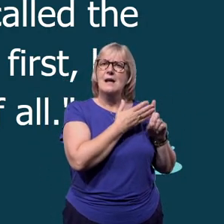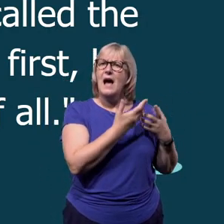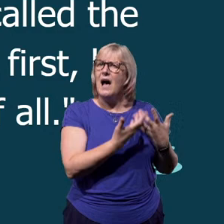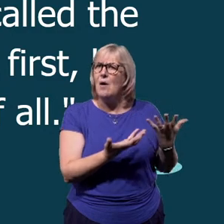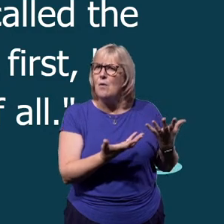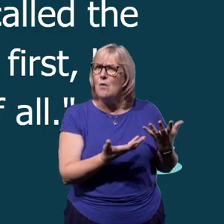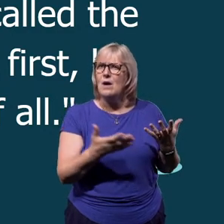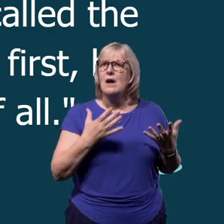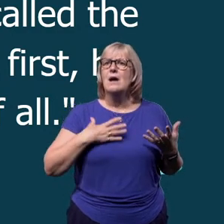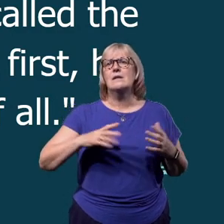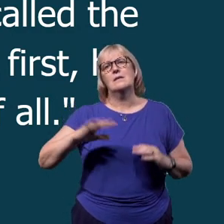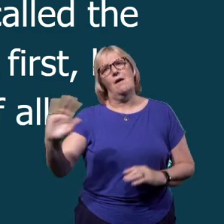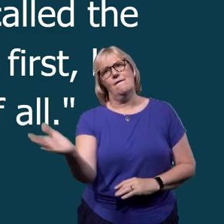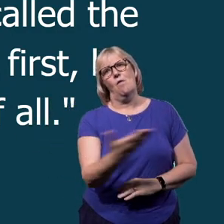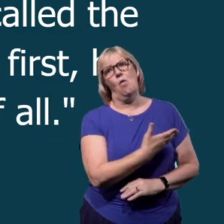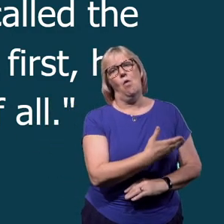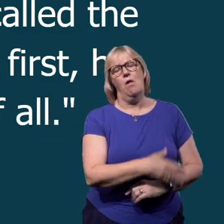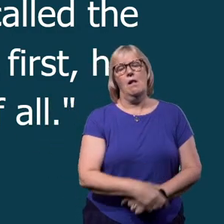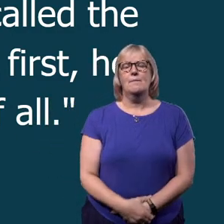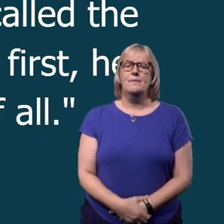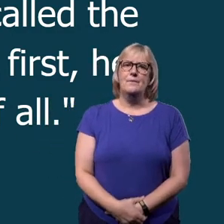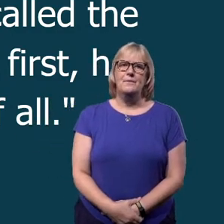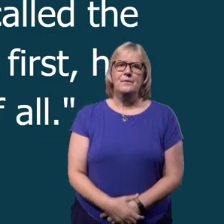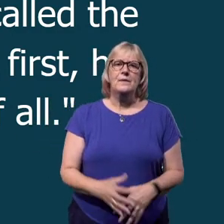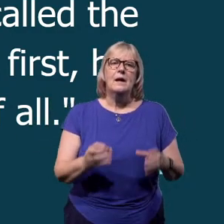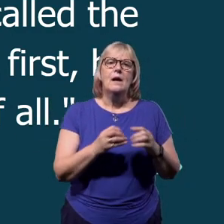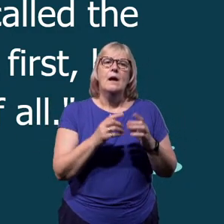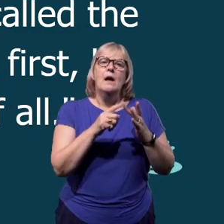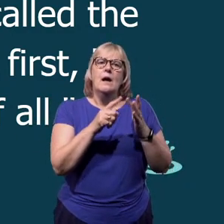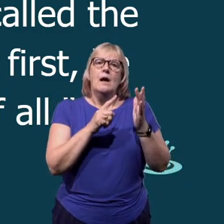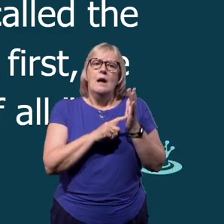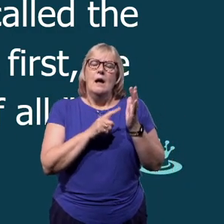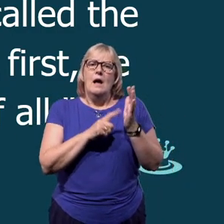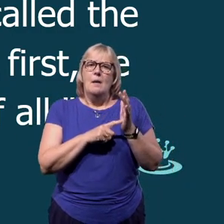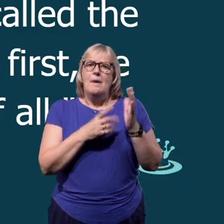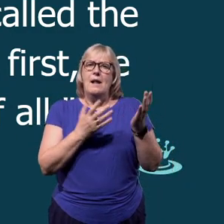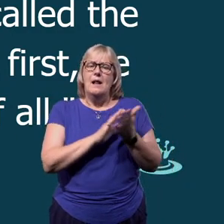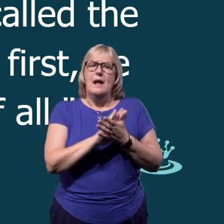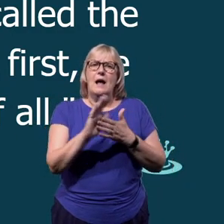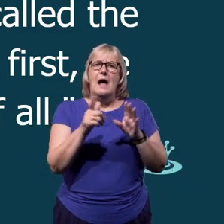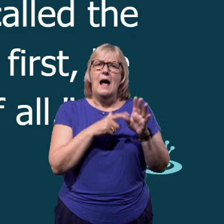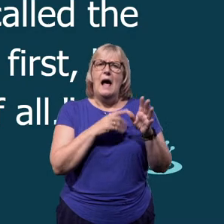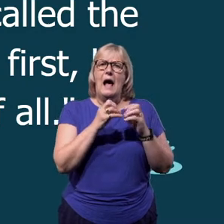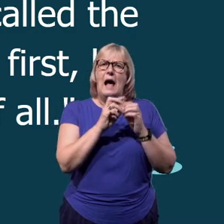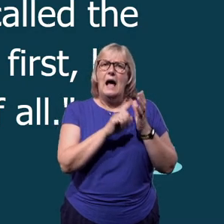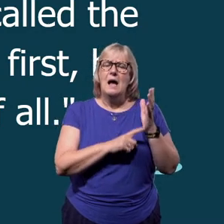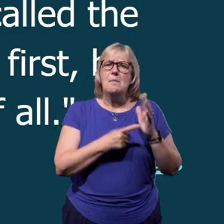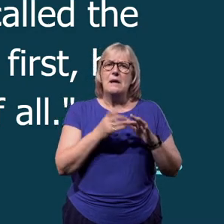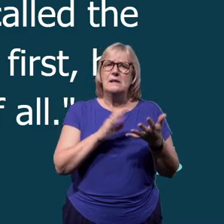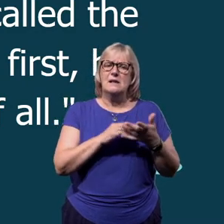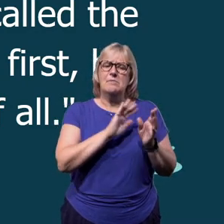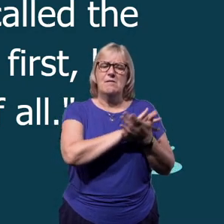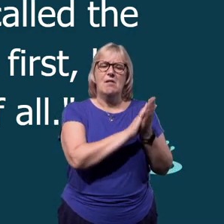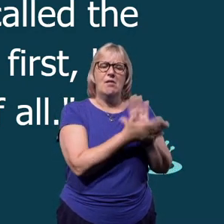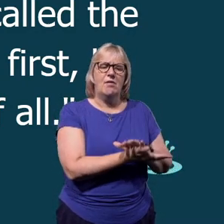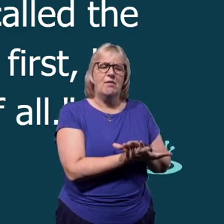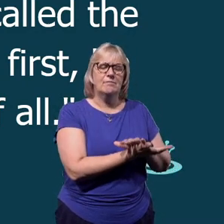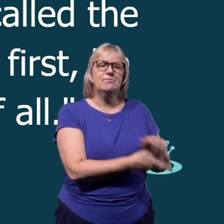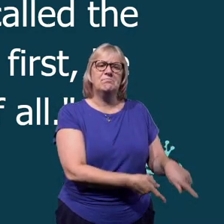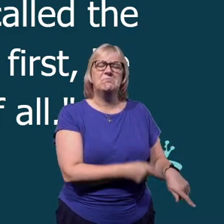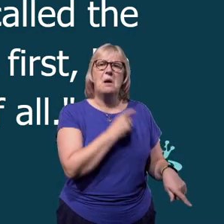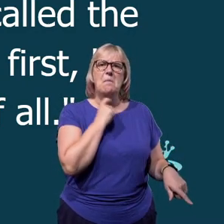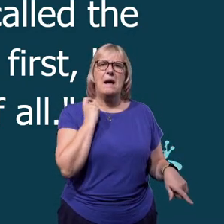all. It was interesting, Bill Hybels has been disgraced now as a pastor, and it's been very sad to see.